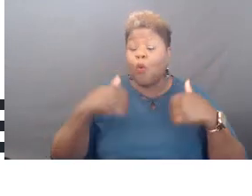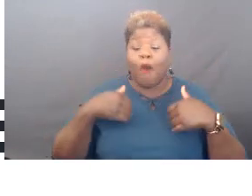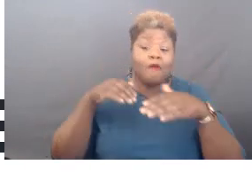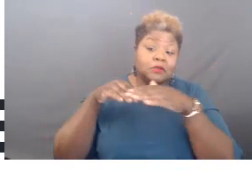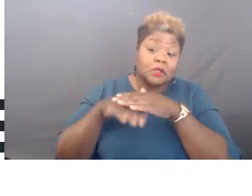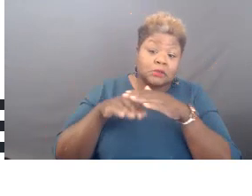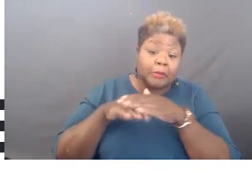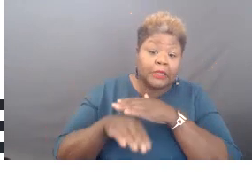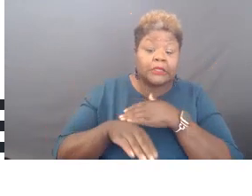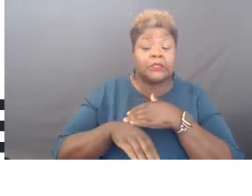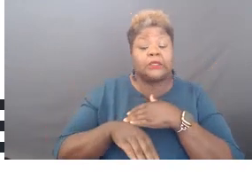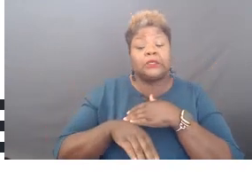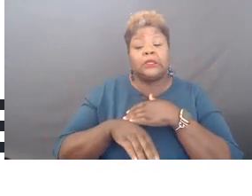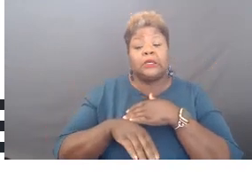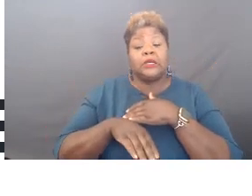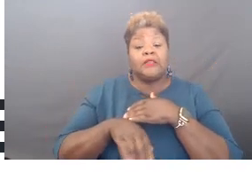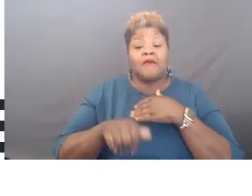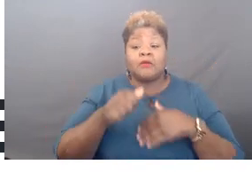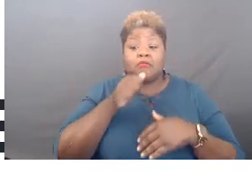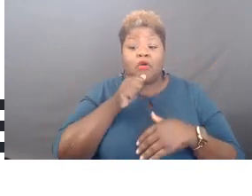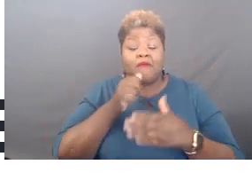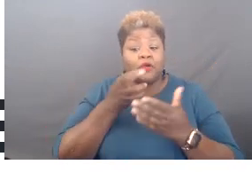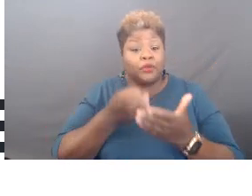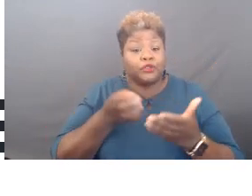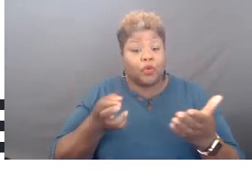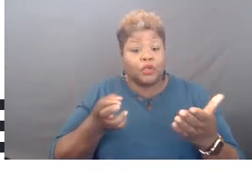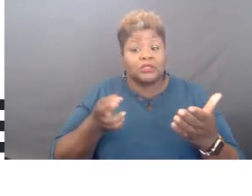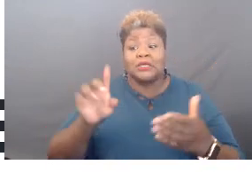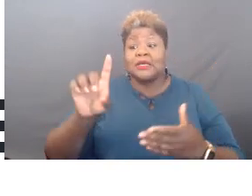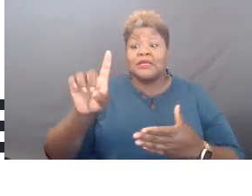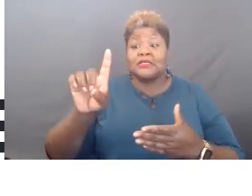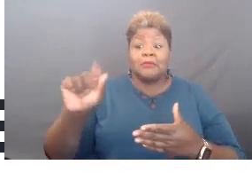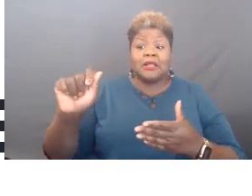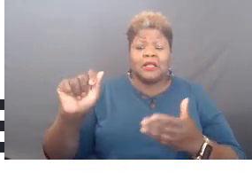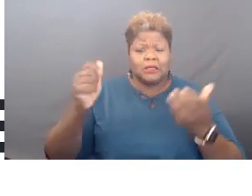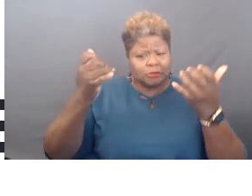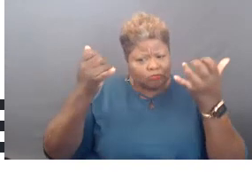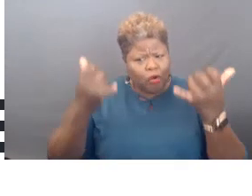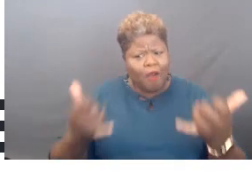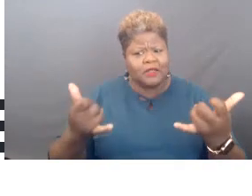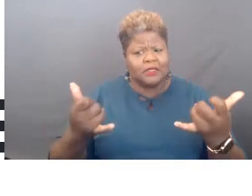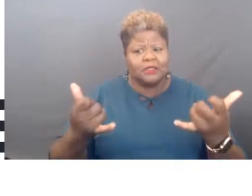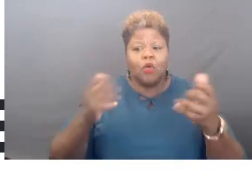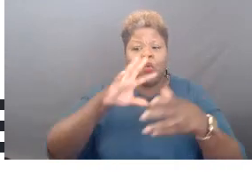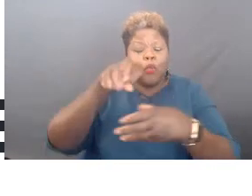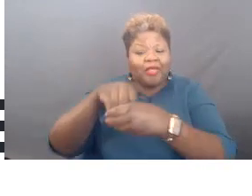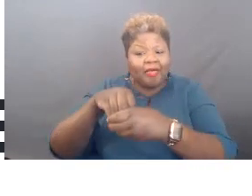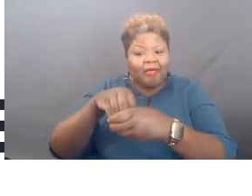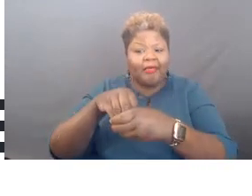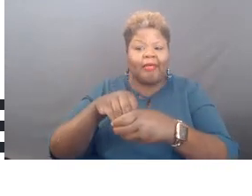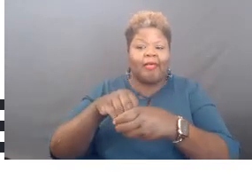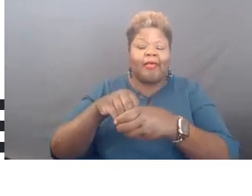that are deprived of resources. But disability is so prevalent within racial